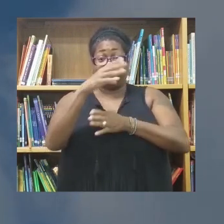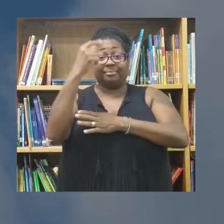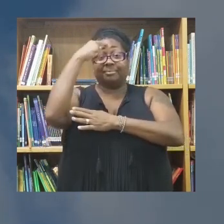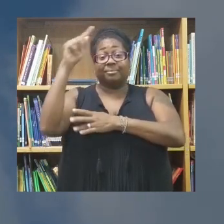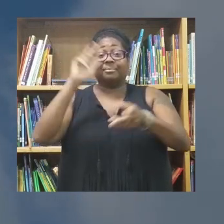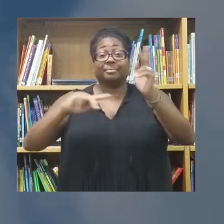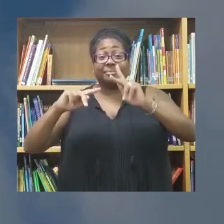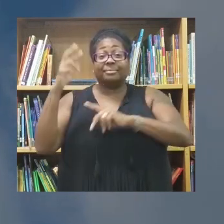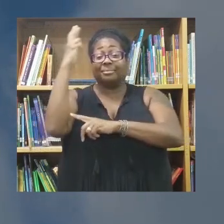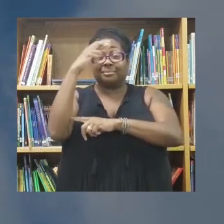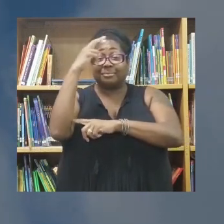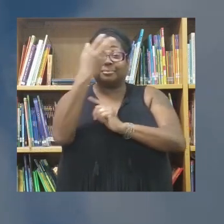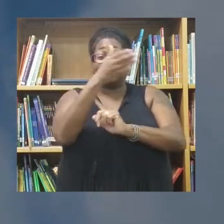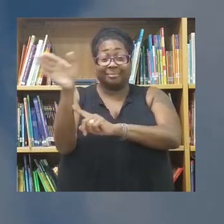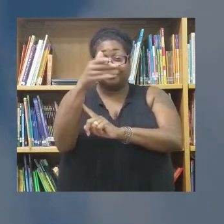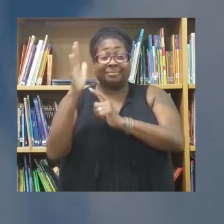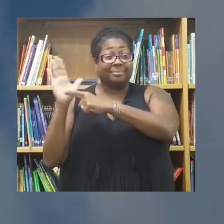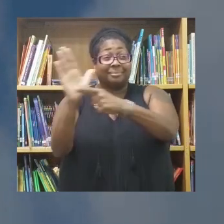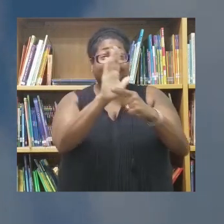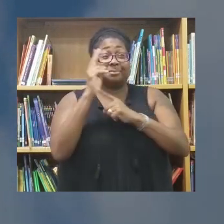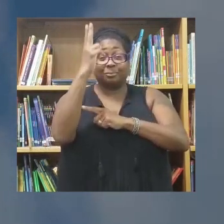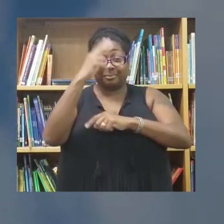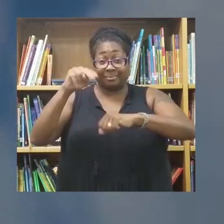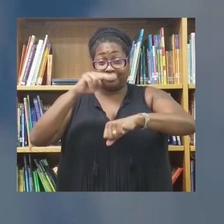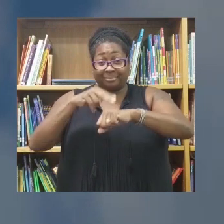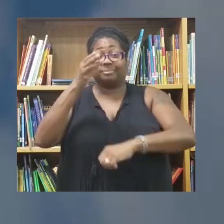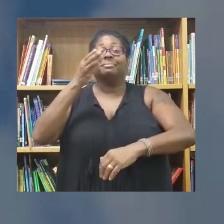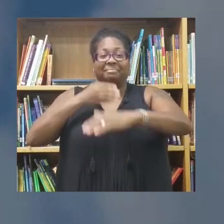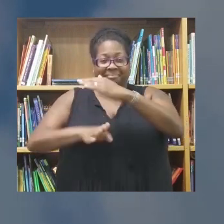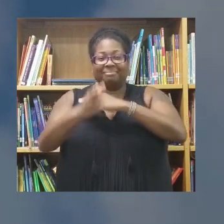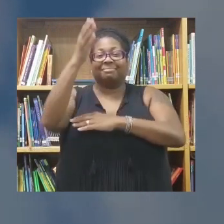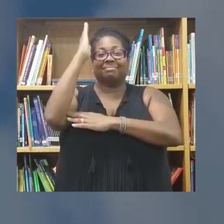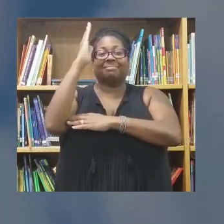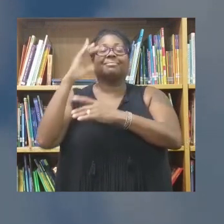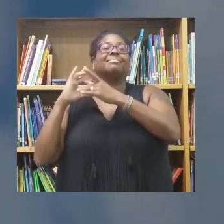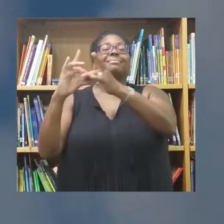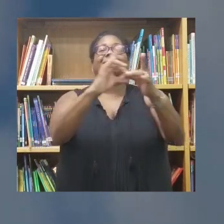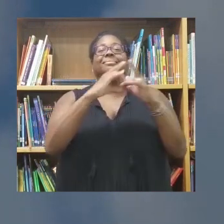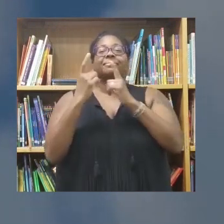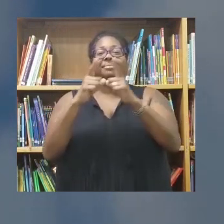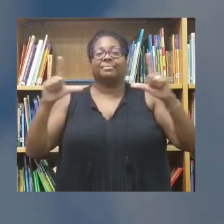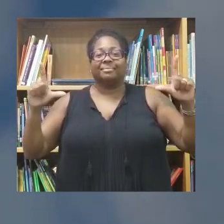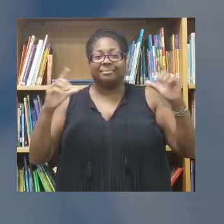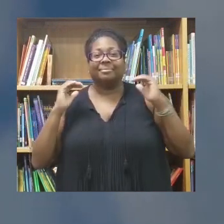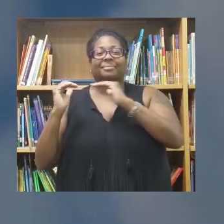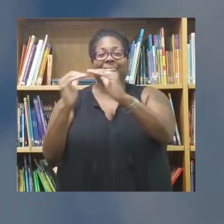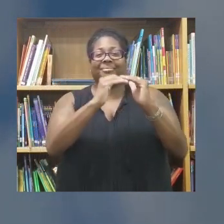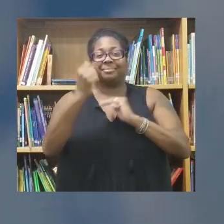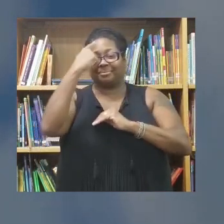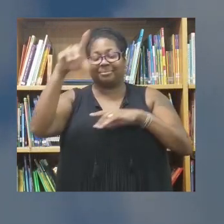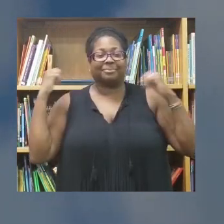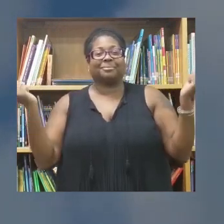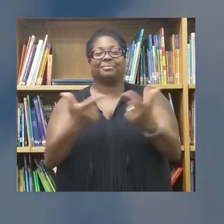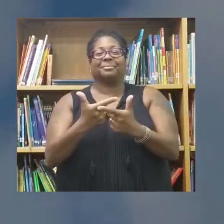America, and to the republic for which it stands, one nation, under God, indivisible, with